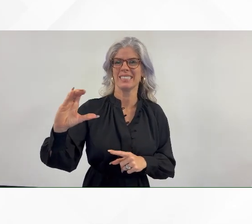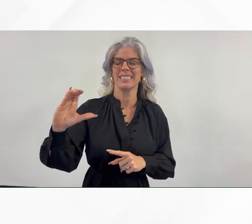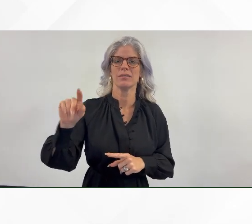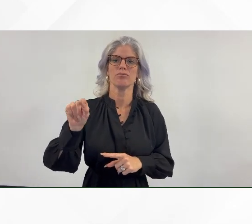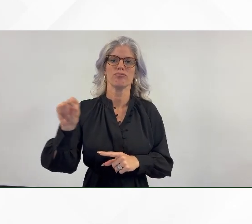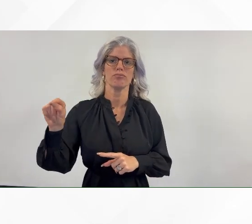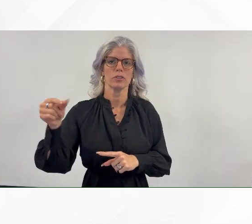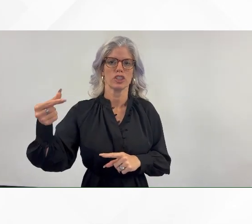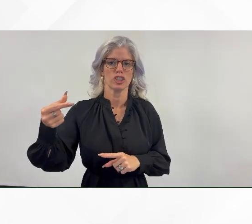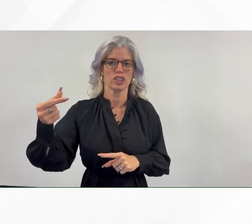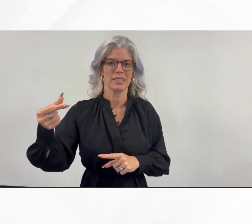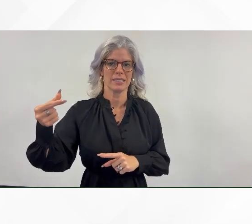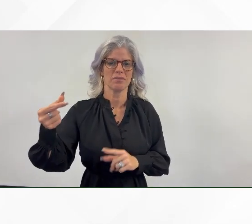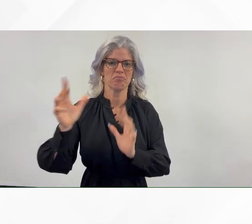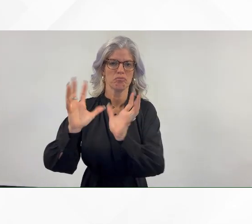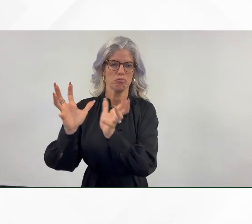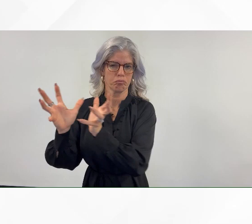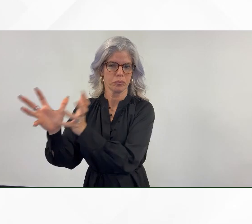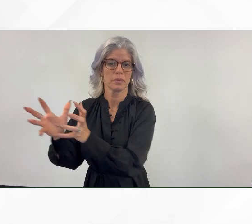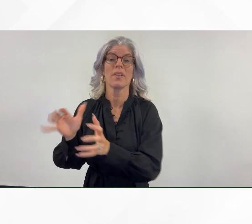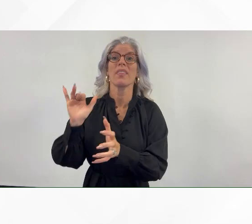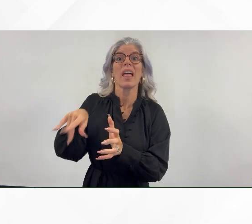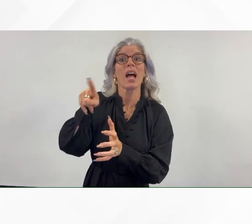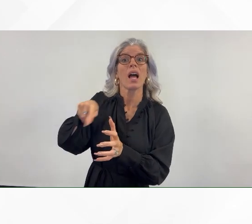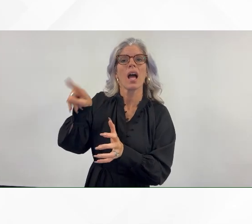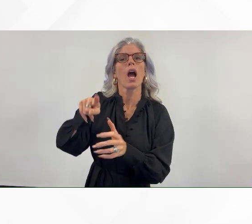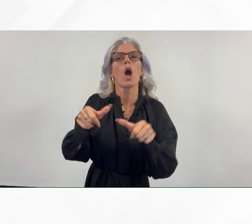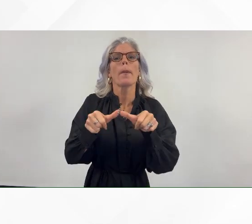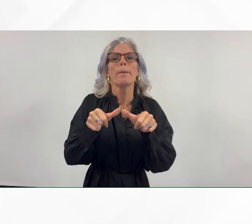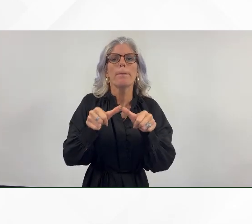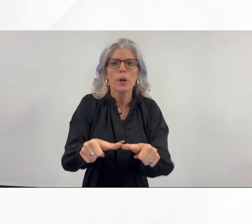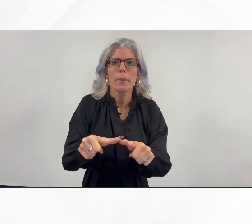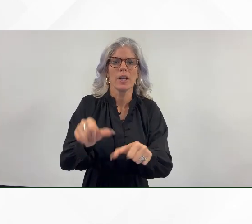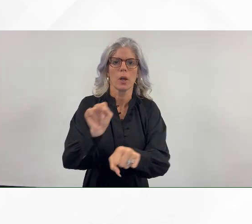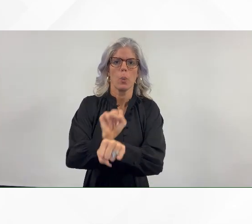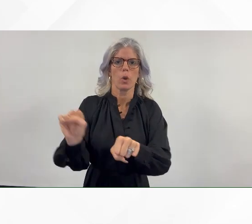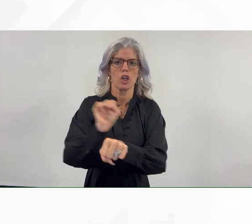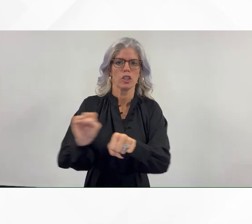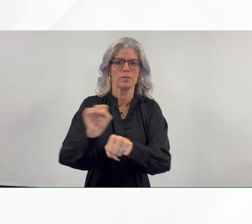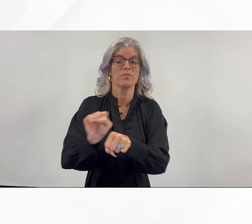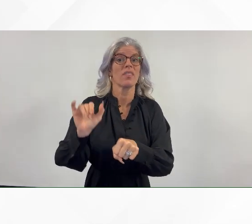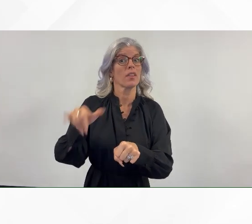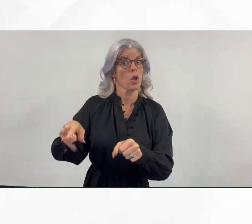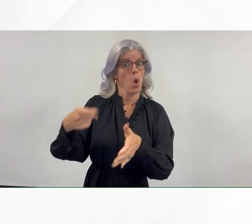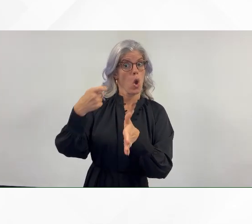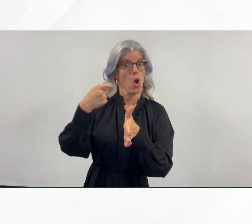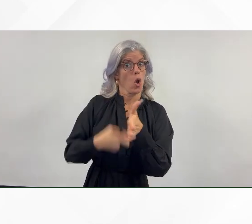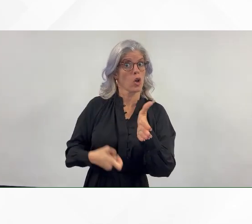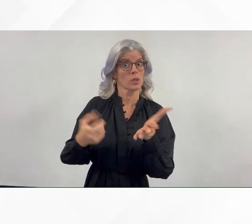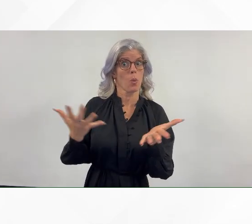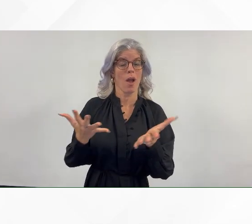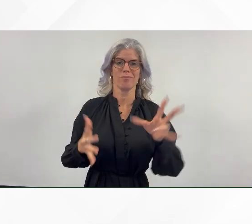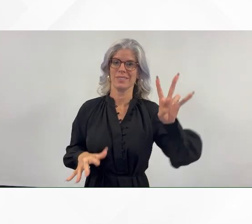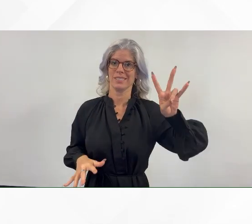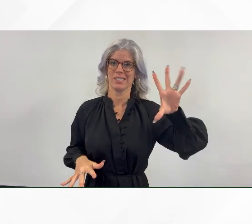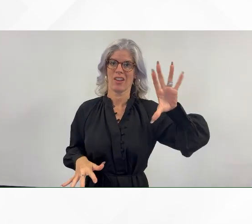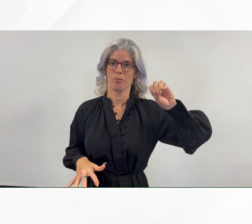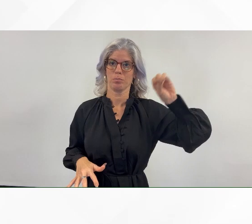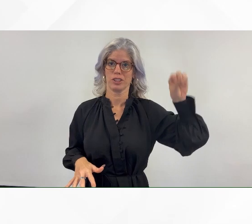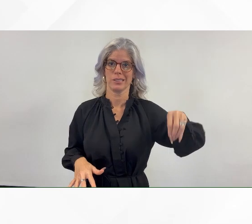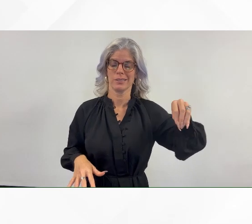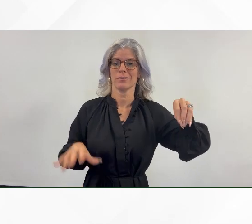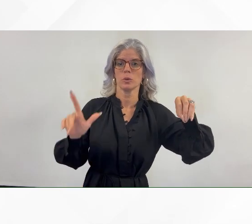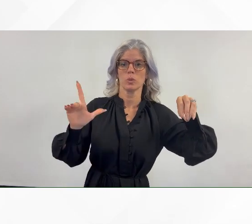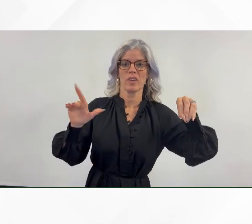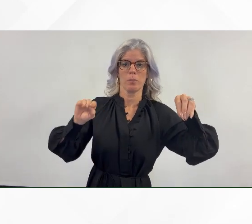share split, with a 75% federal cost share and a 25% non-federal share. As a reminder, to be eligible for